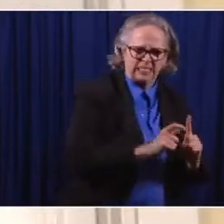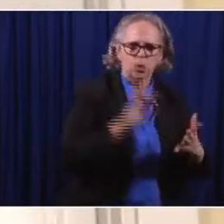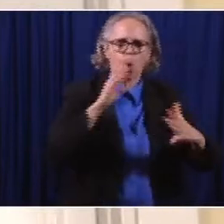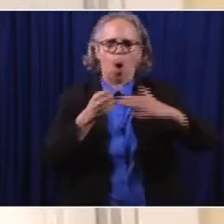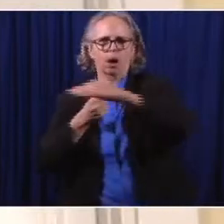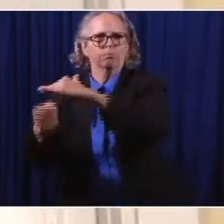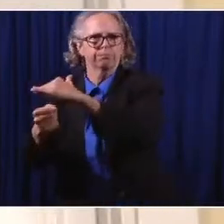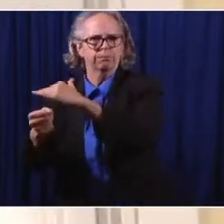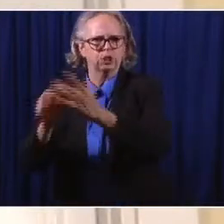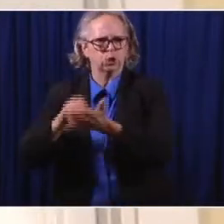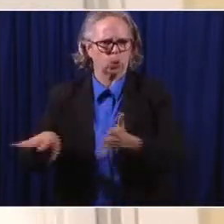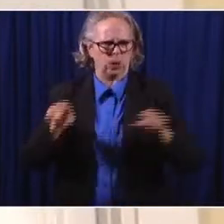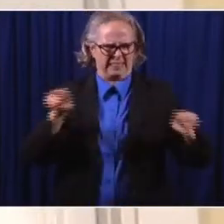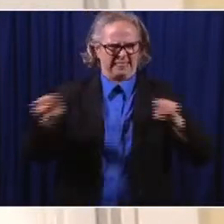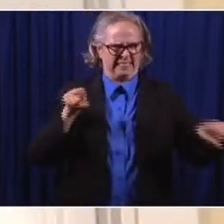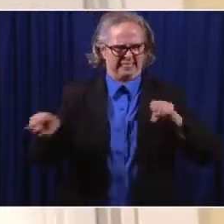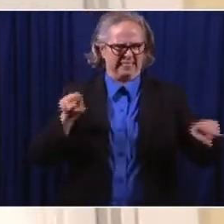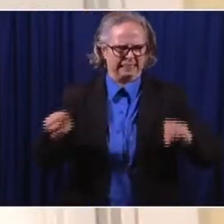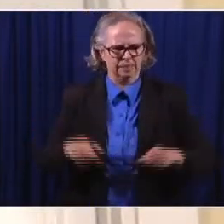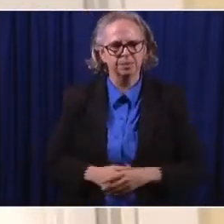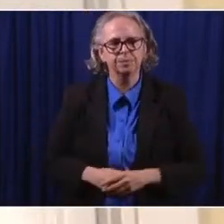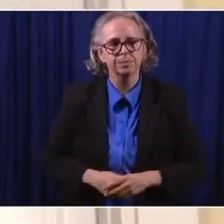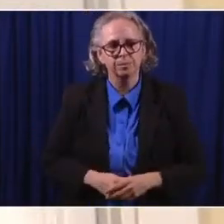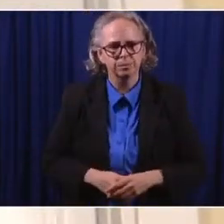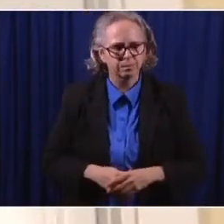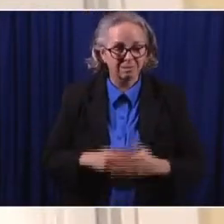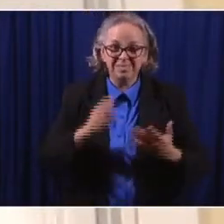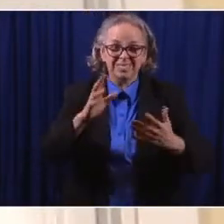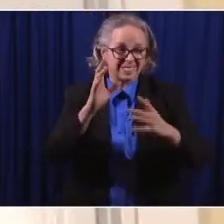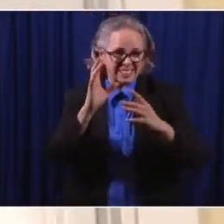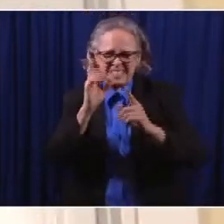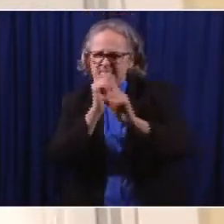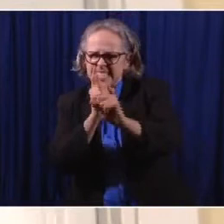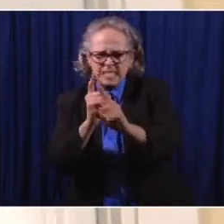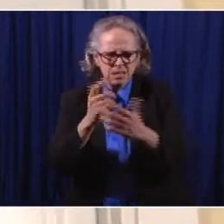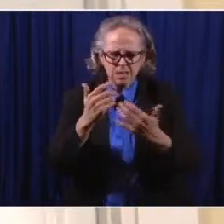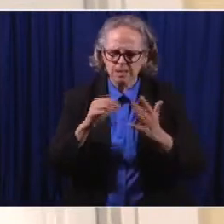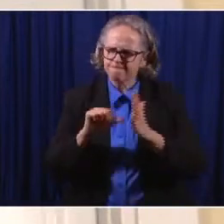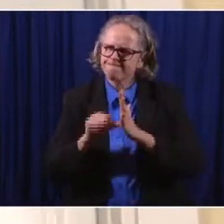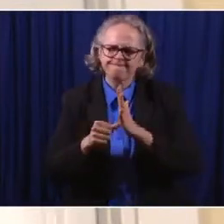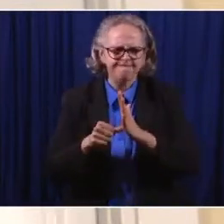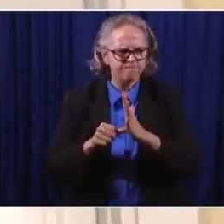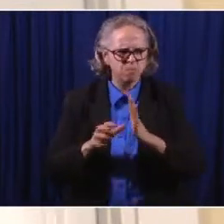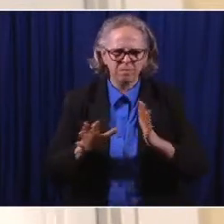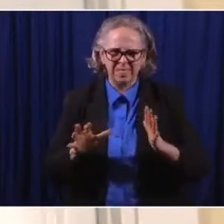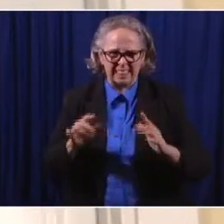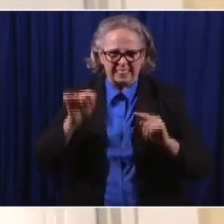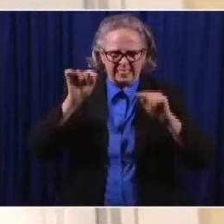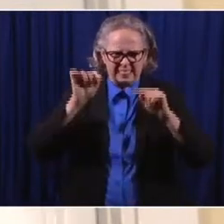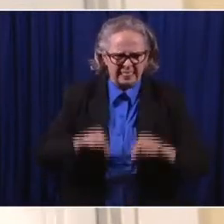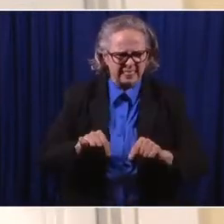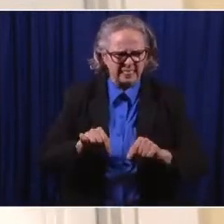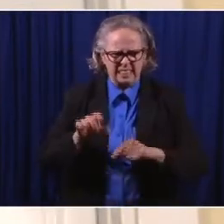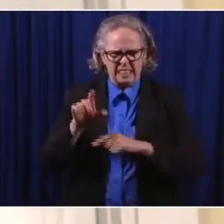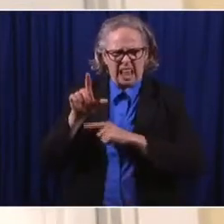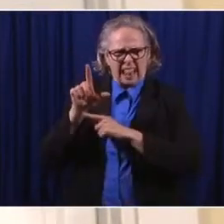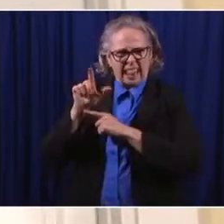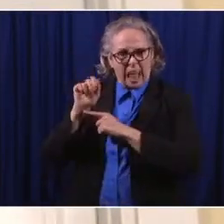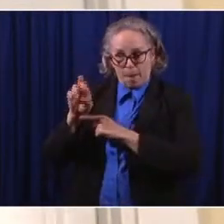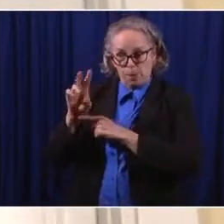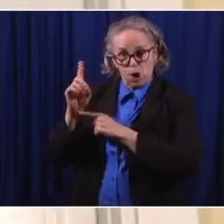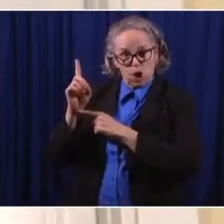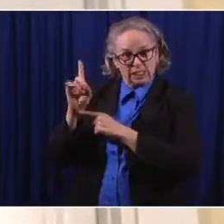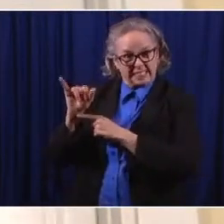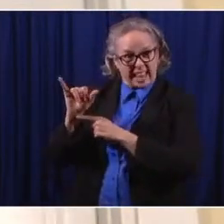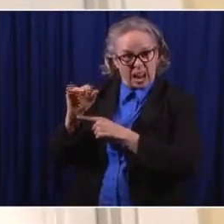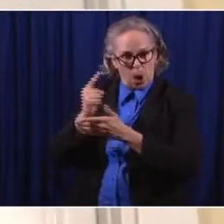Health Commissioner, we are emphasizing the importance of staying home this Labor Day weekend. And as you have pointed out, Governor, hunkering down